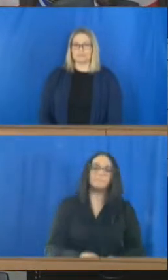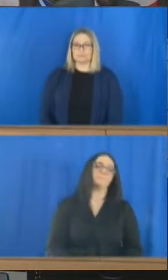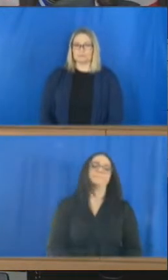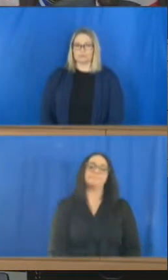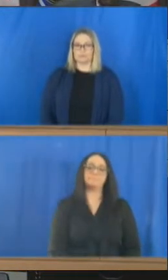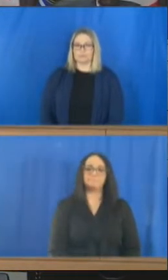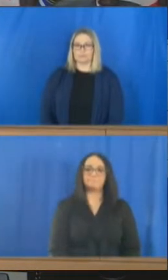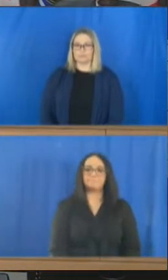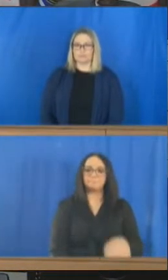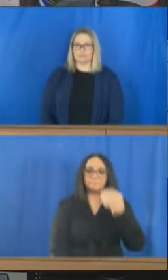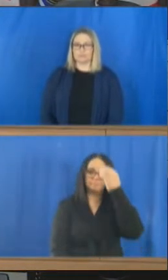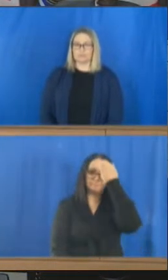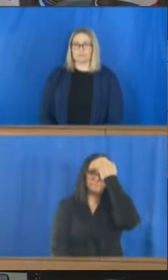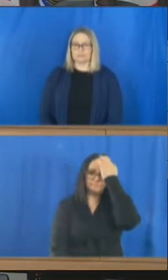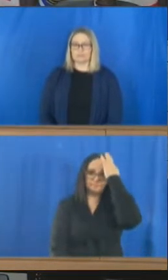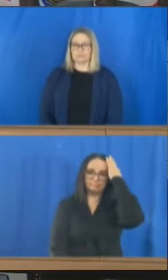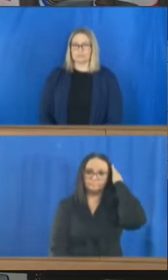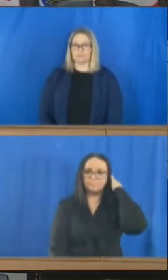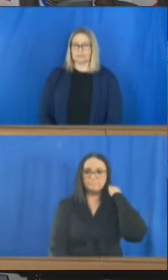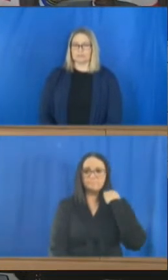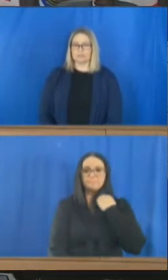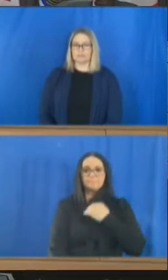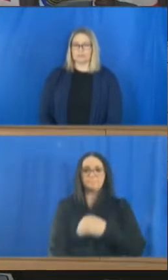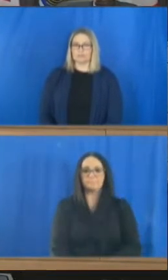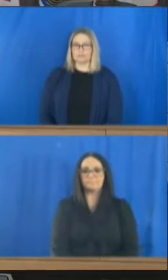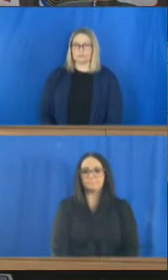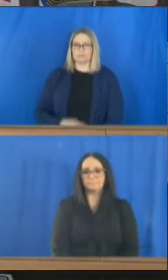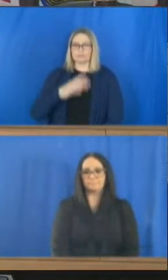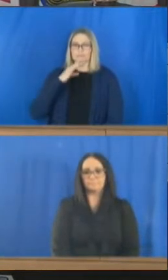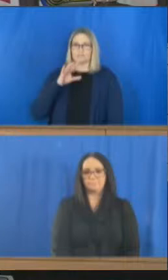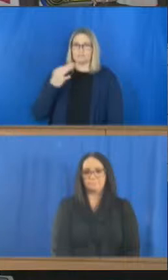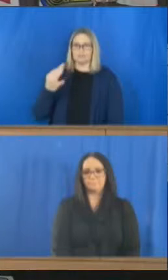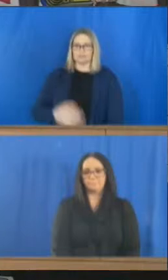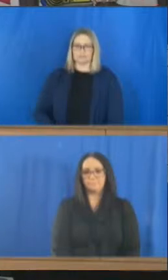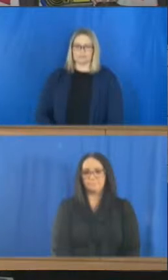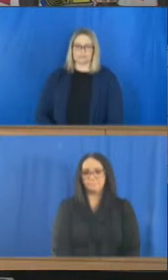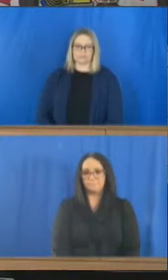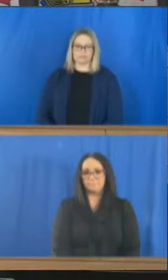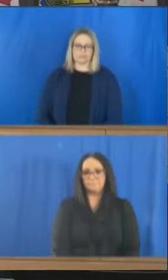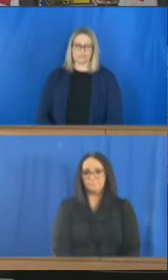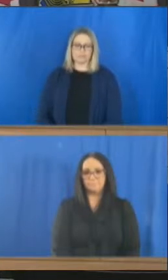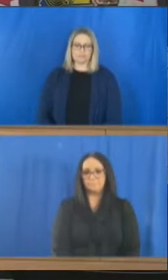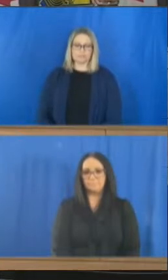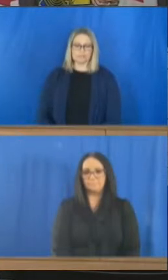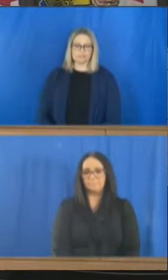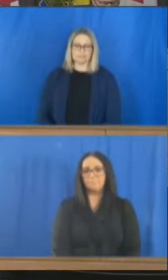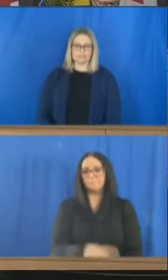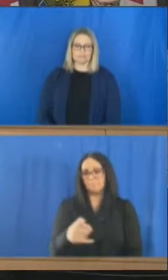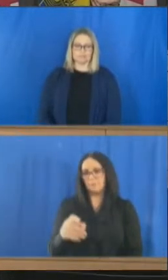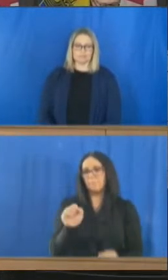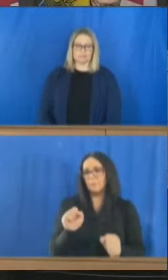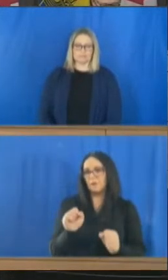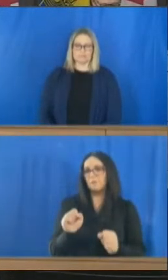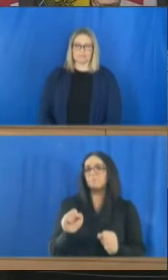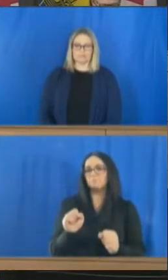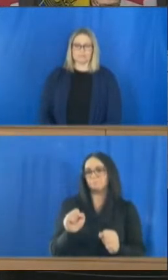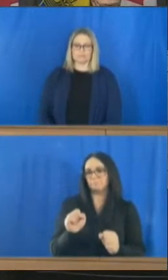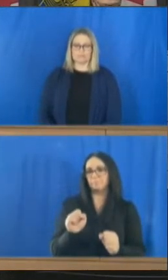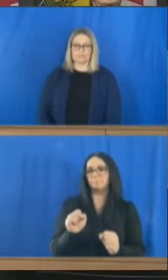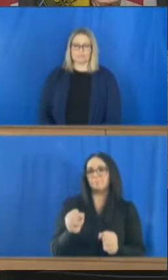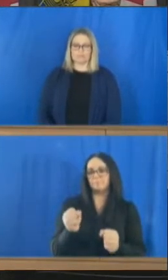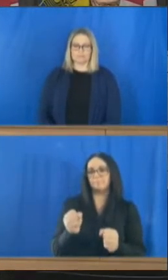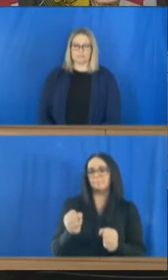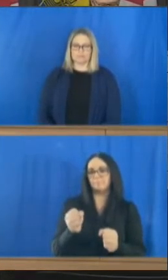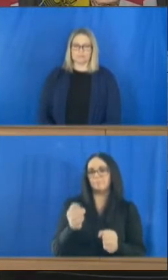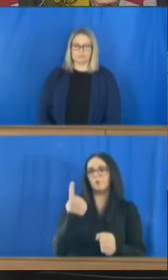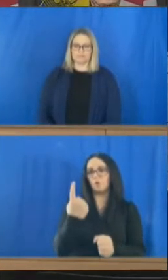un suivi. Travis Fortnum with Global TV. Hi there. Perhaps this might warrant